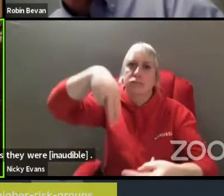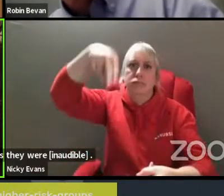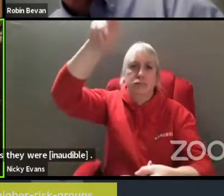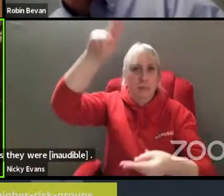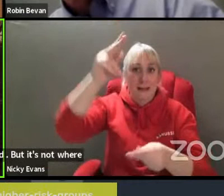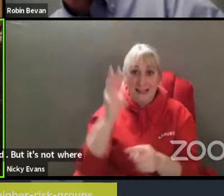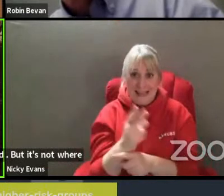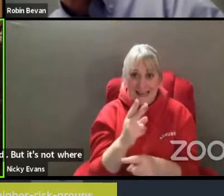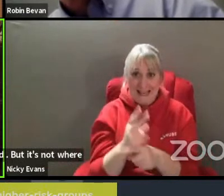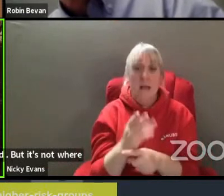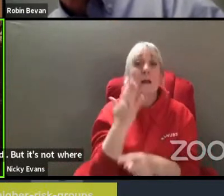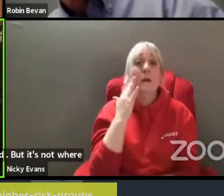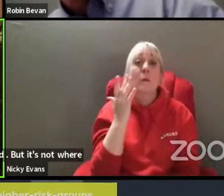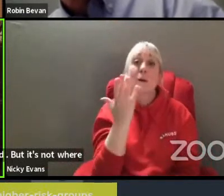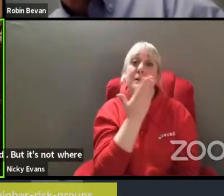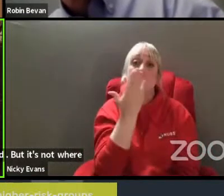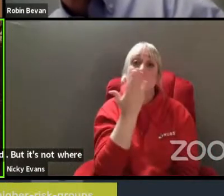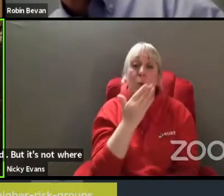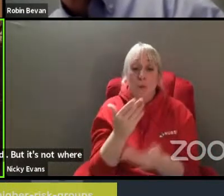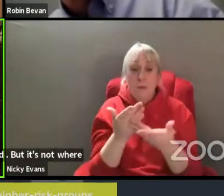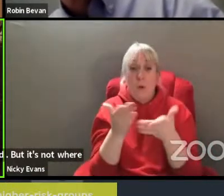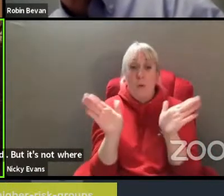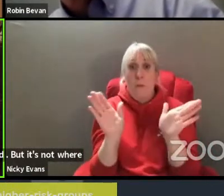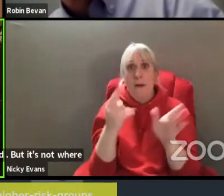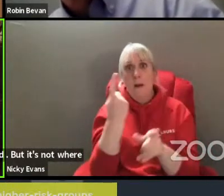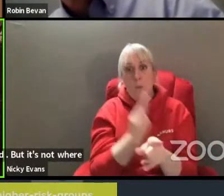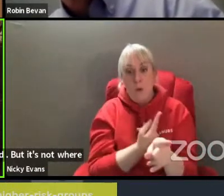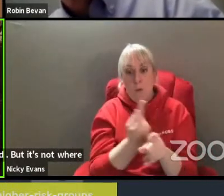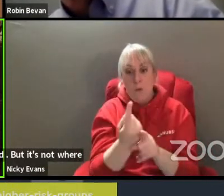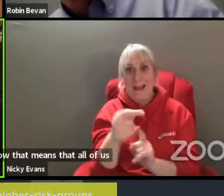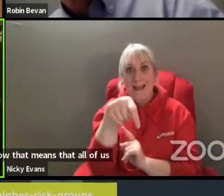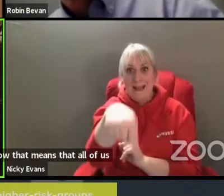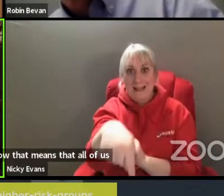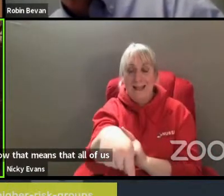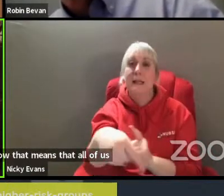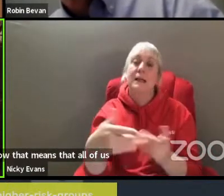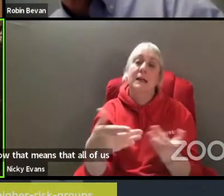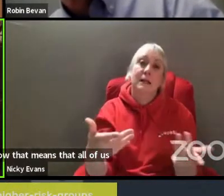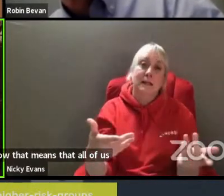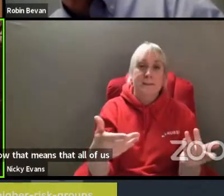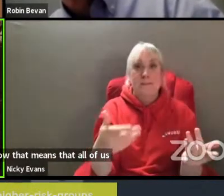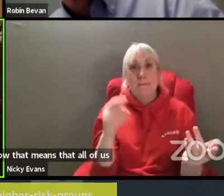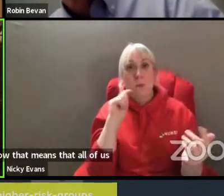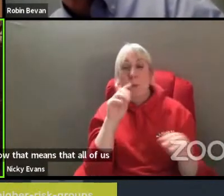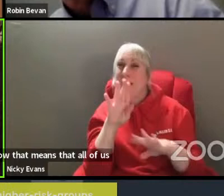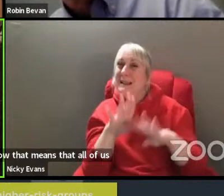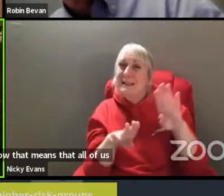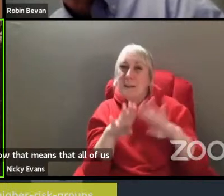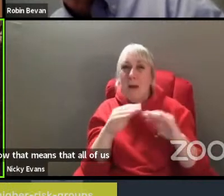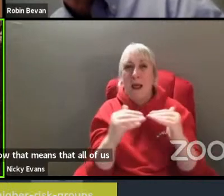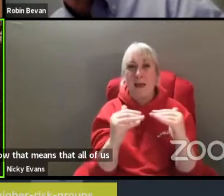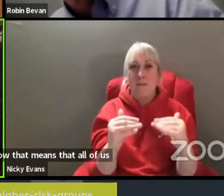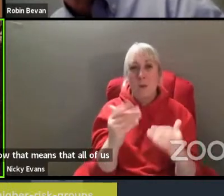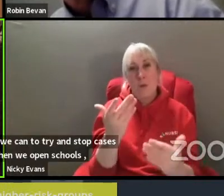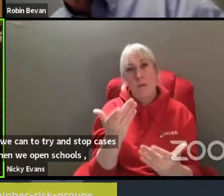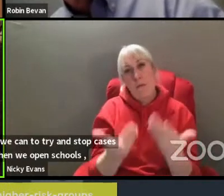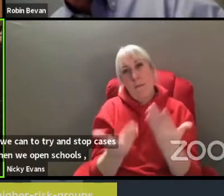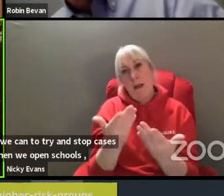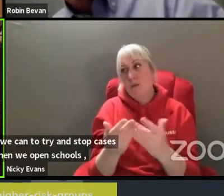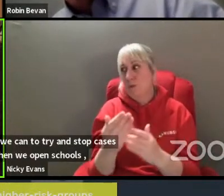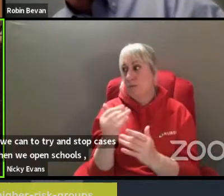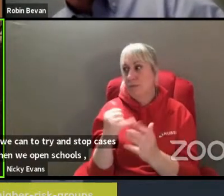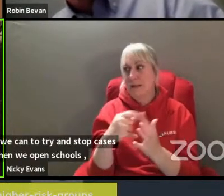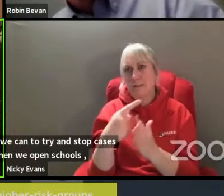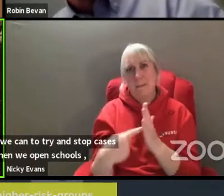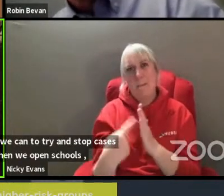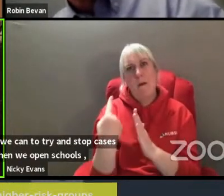when schools open in a week's time, that's the sort of place they'll be at the levels we were at in September and October, not at the